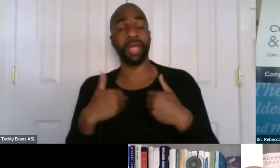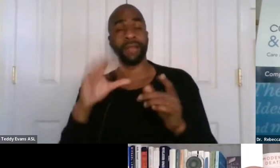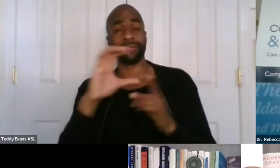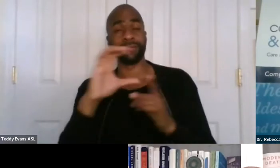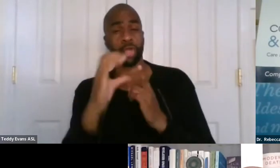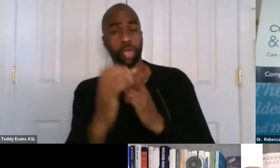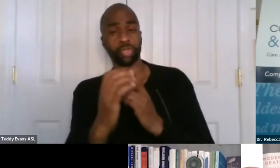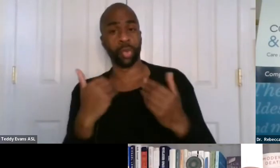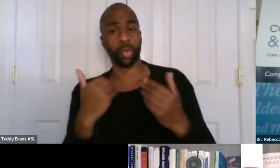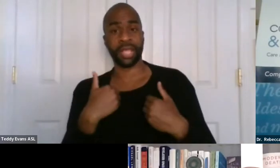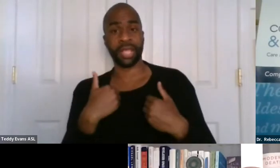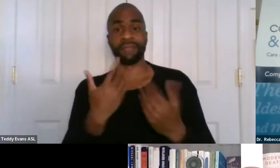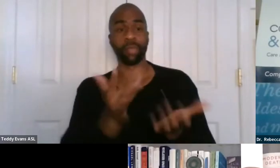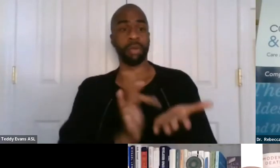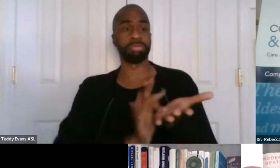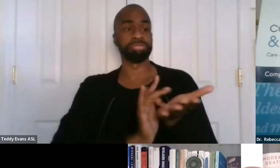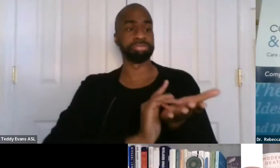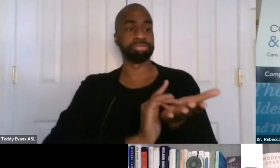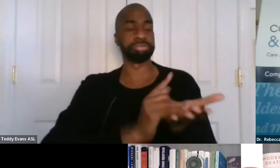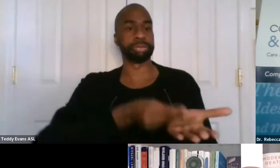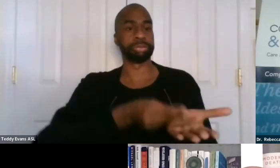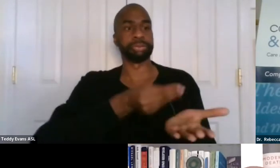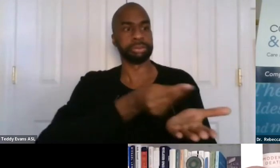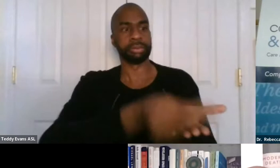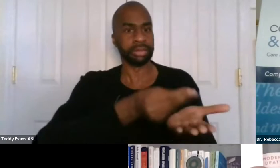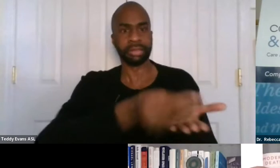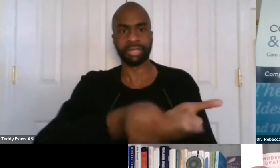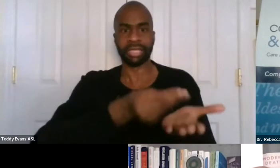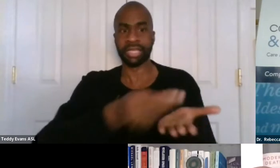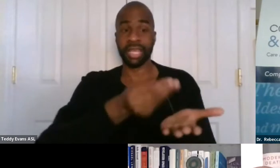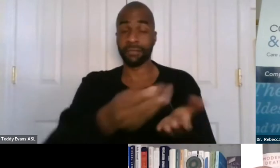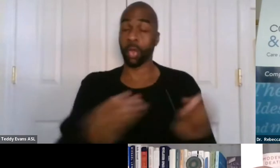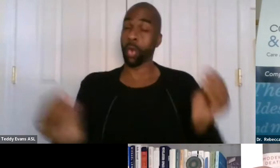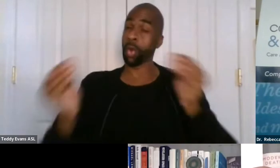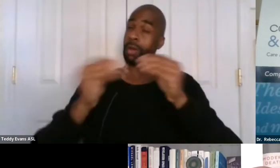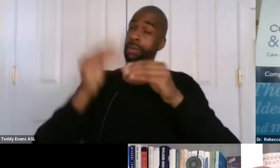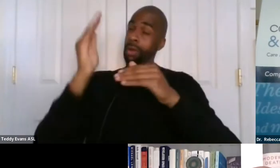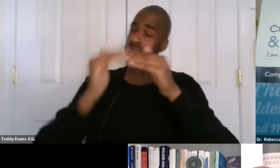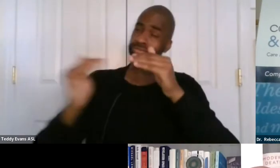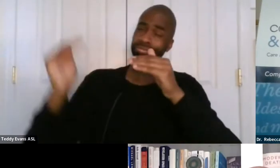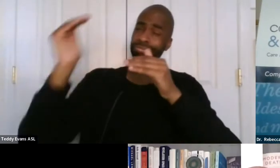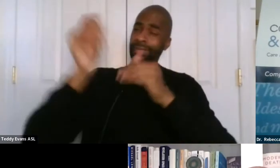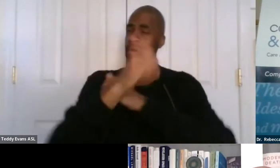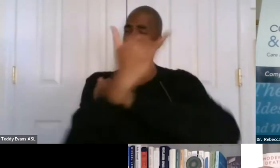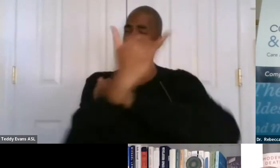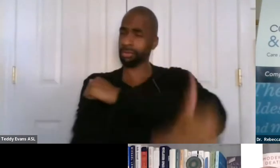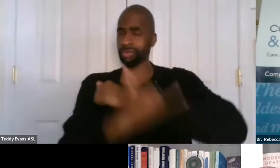we've prescribed more opioids in this country than any country in the history of the world. The U.S.